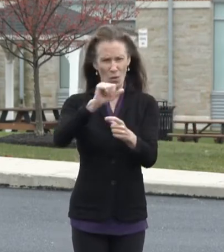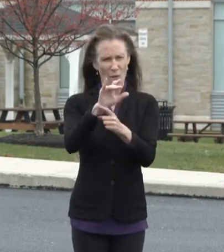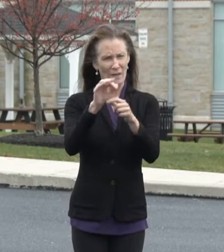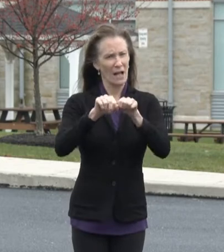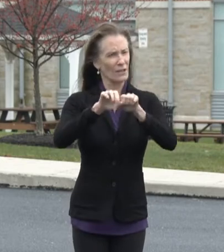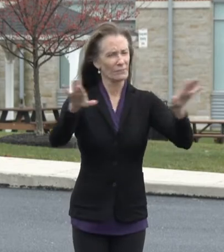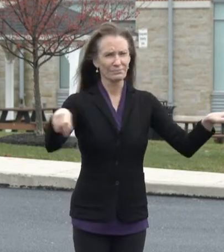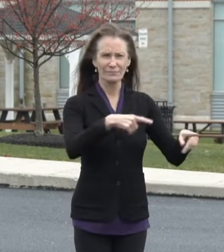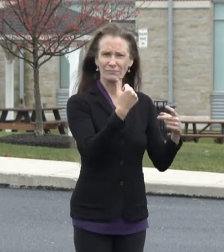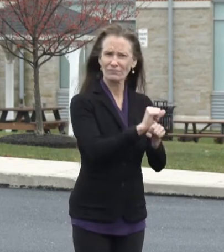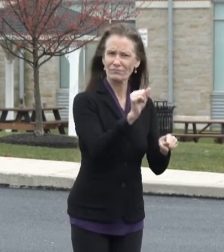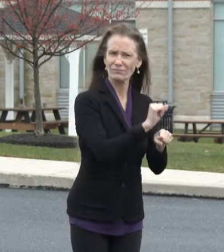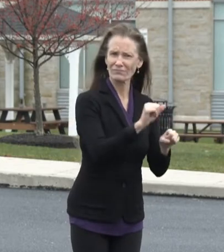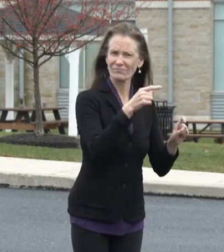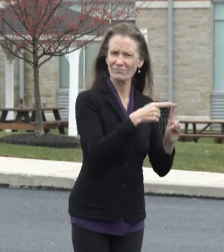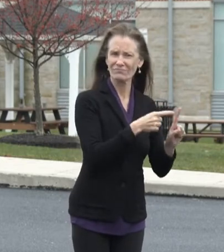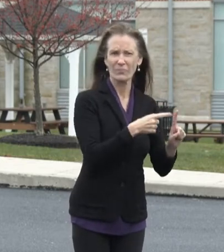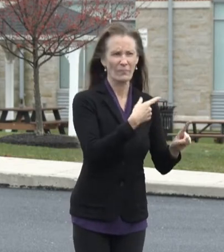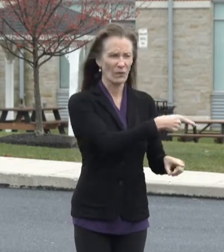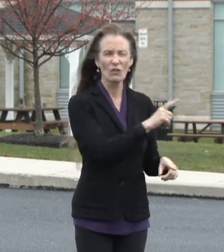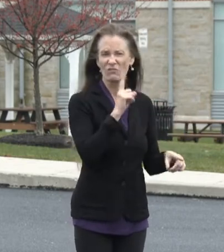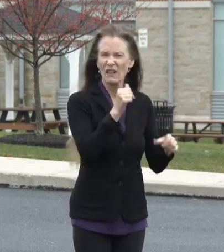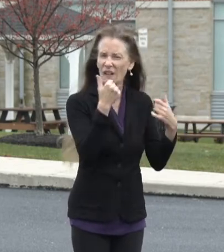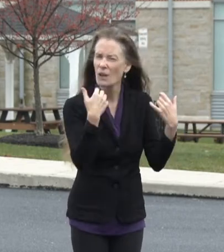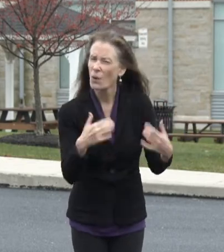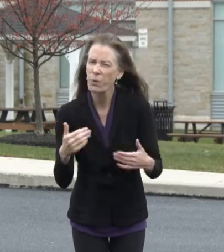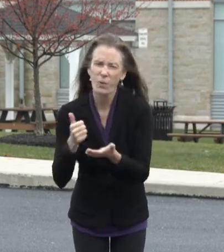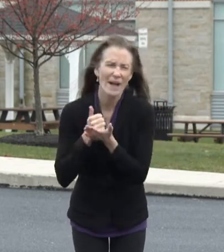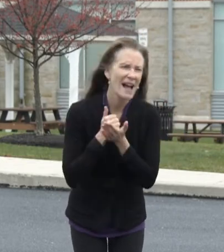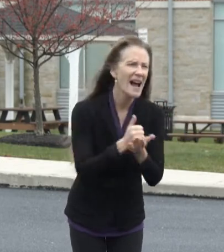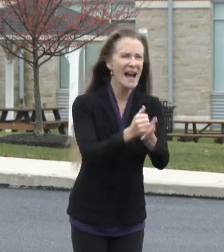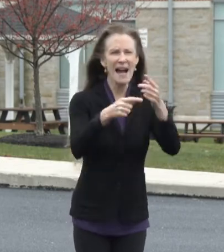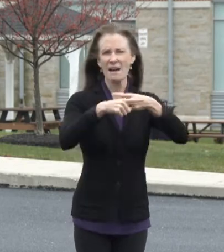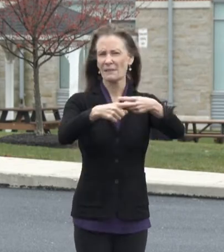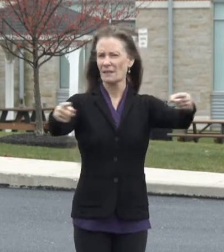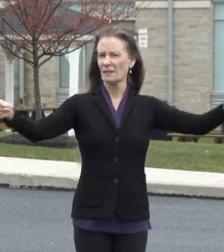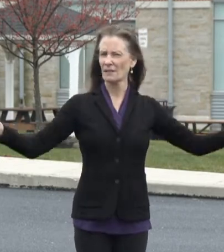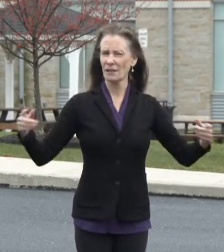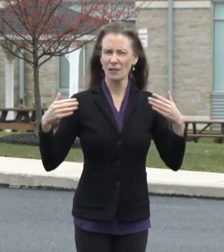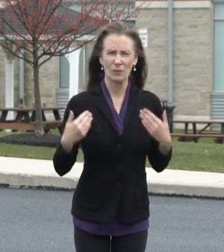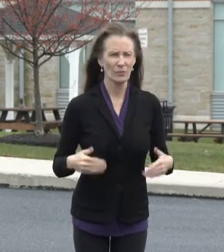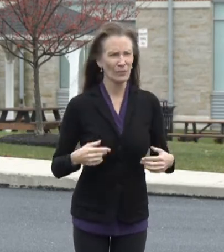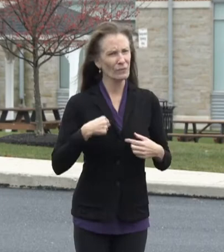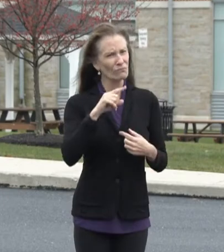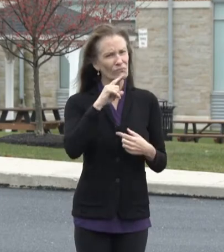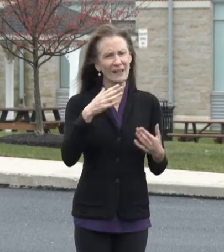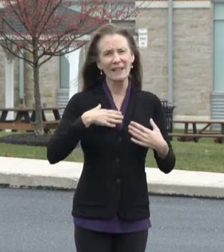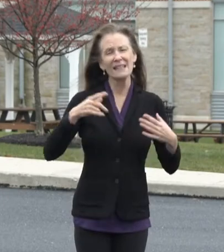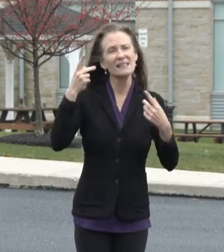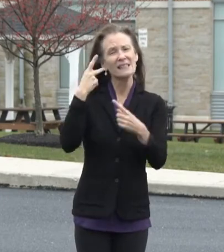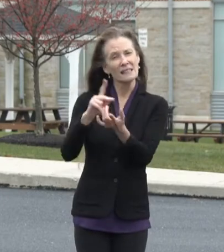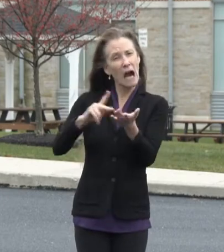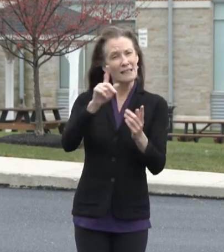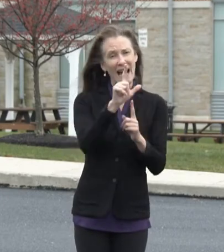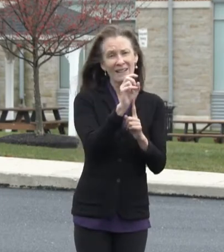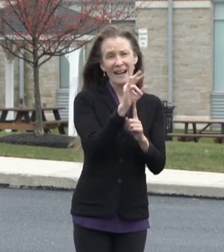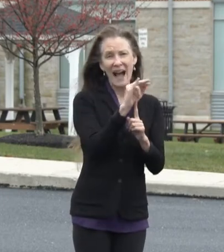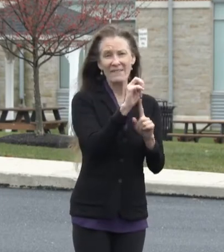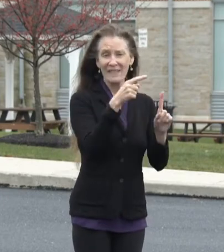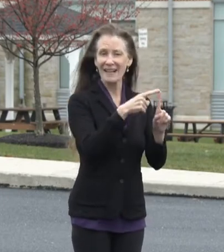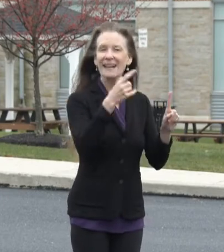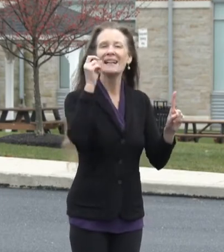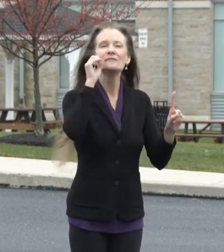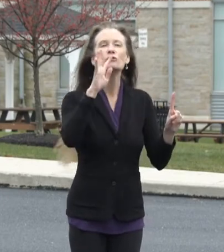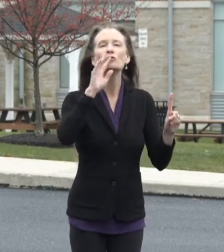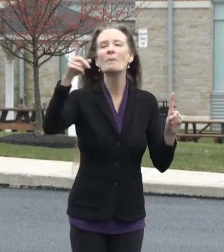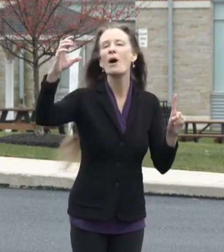force. Thank you all for being here. As Secretary Levine mentioned, my name is Chrissy Houlahan, and I serve my community in the United States